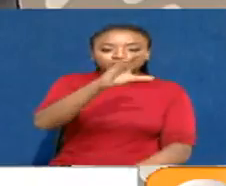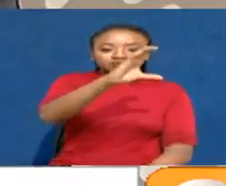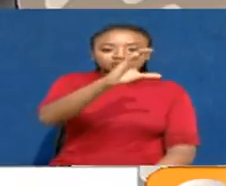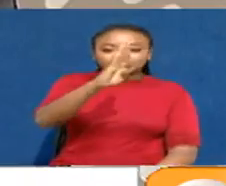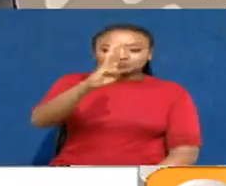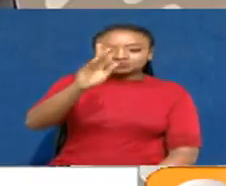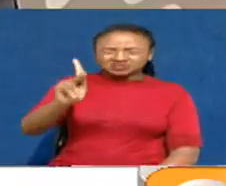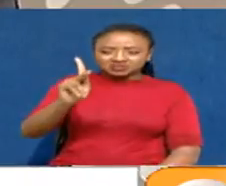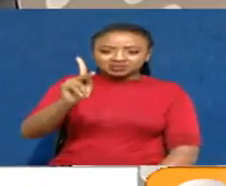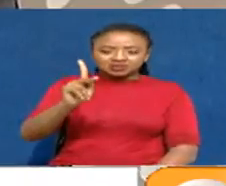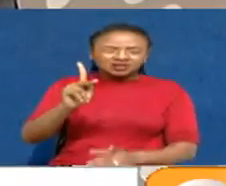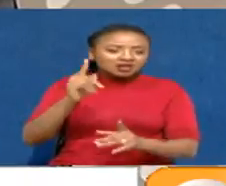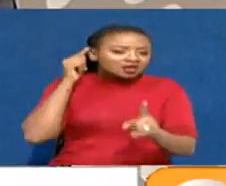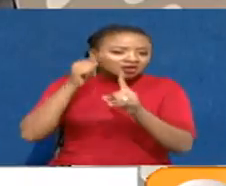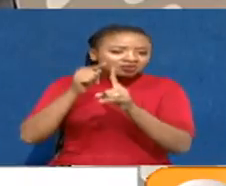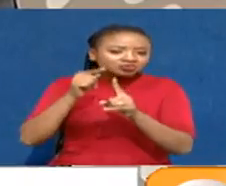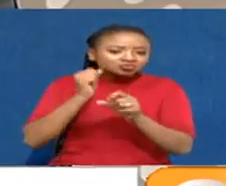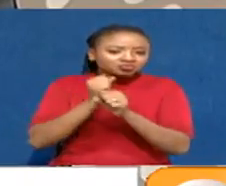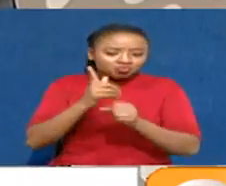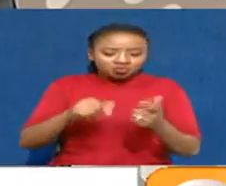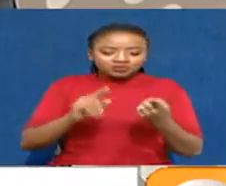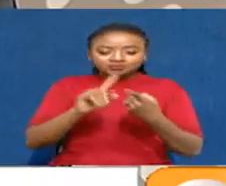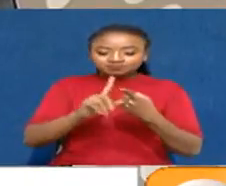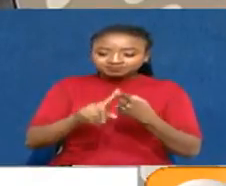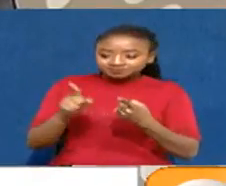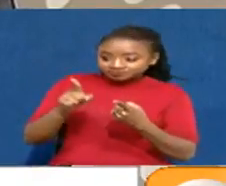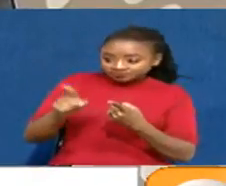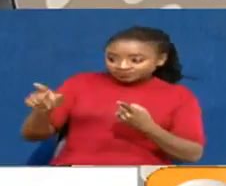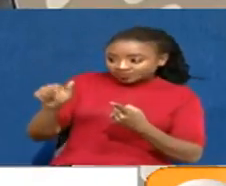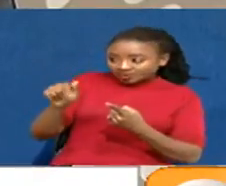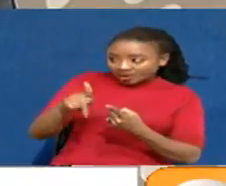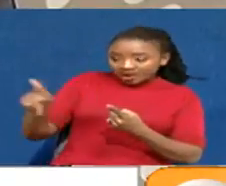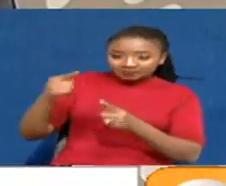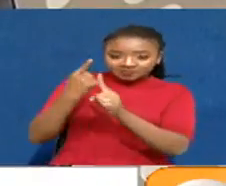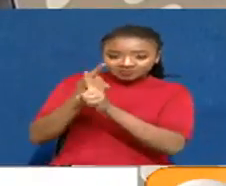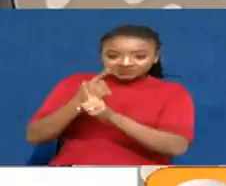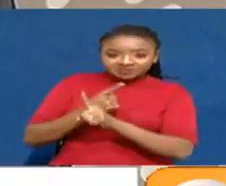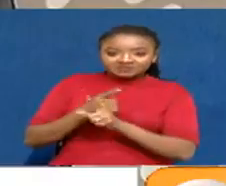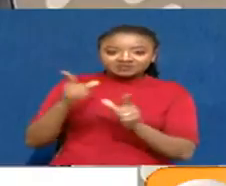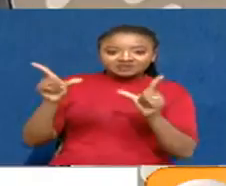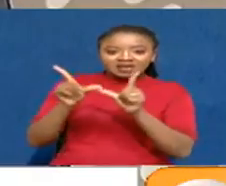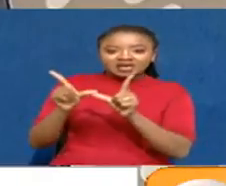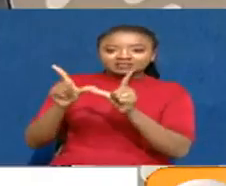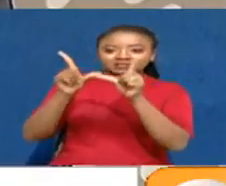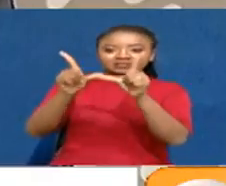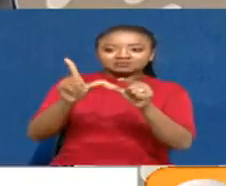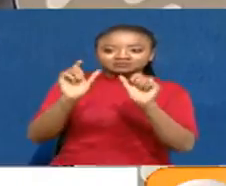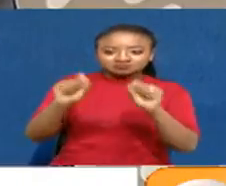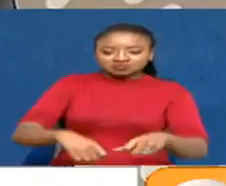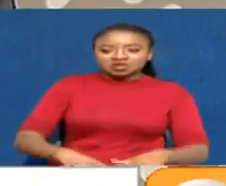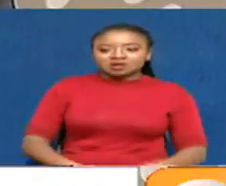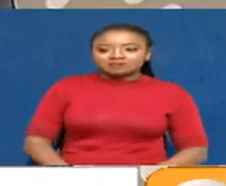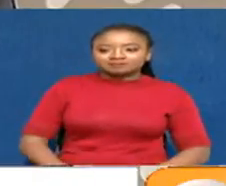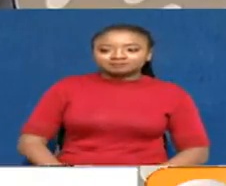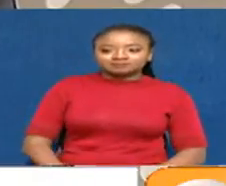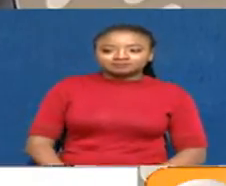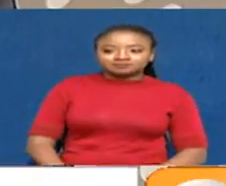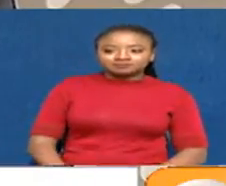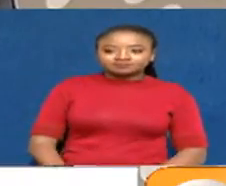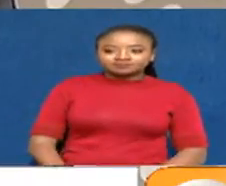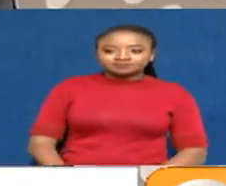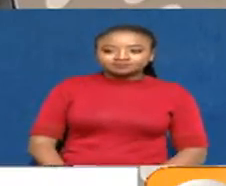do the following. Number one is to license the credit service providers, digital credit